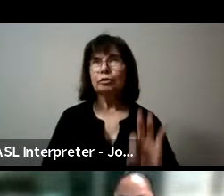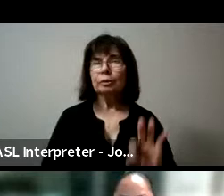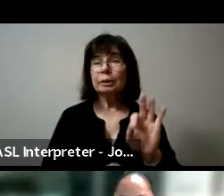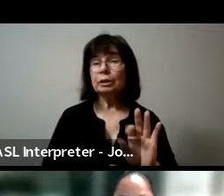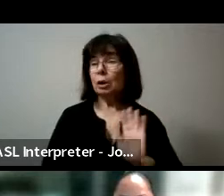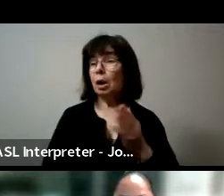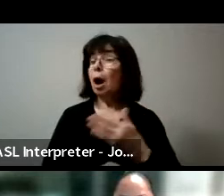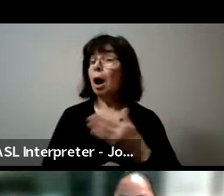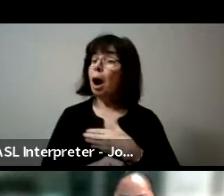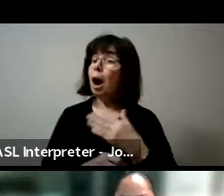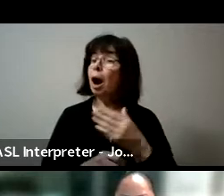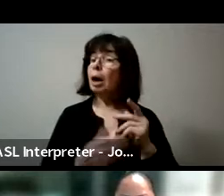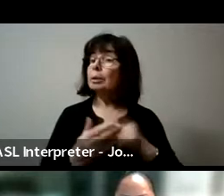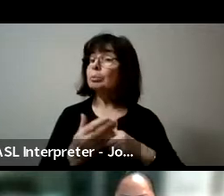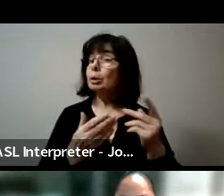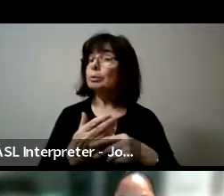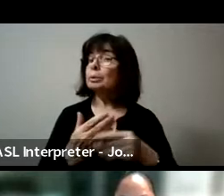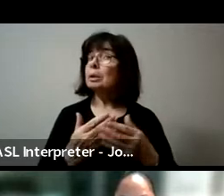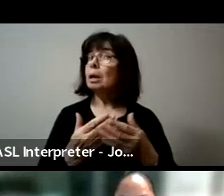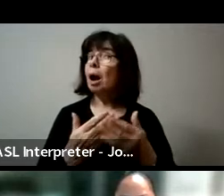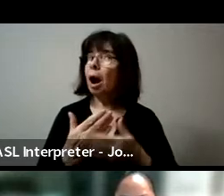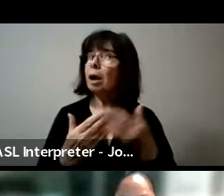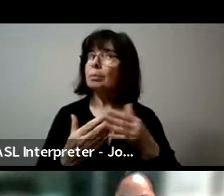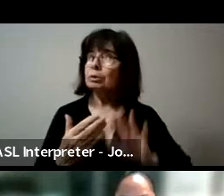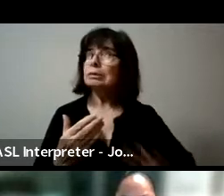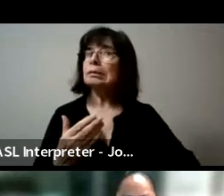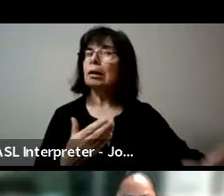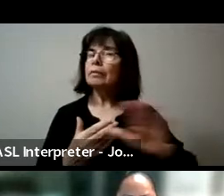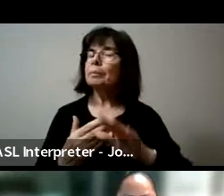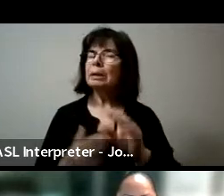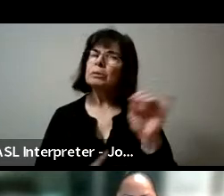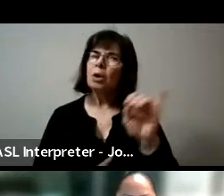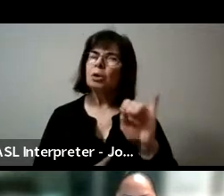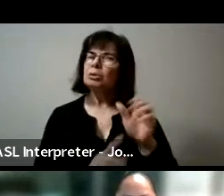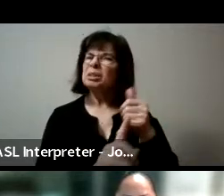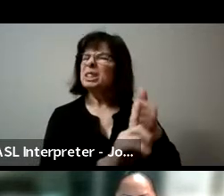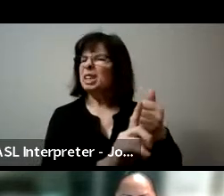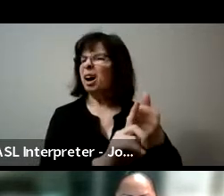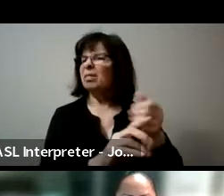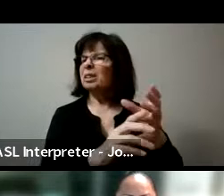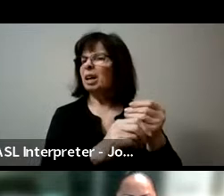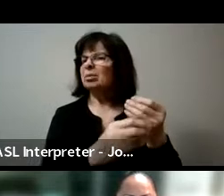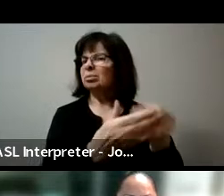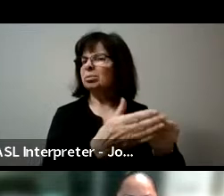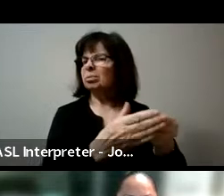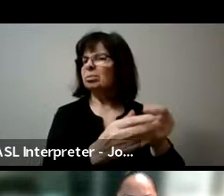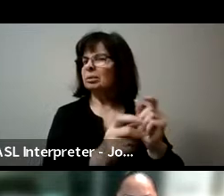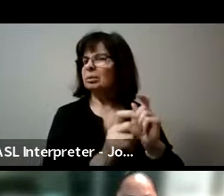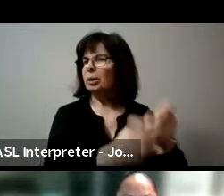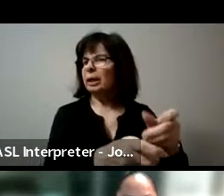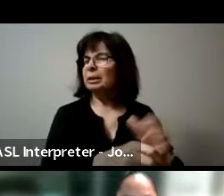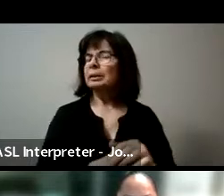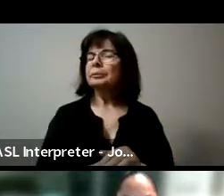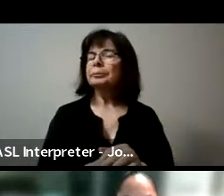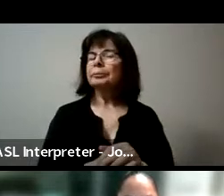almost countywide, but Oakland received its own grants and Fremont's received its own grants as well. But our AC Housing Secure website, which